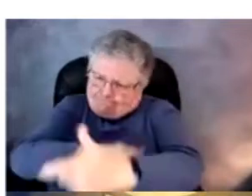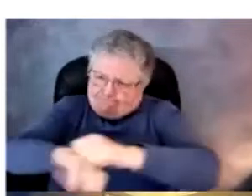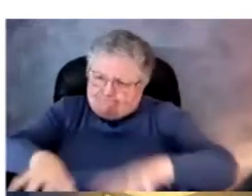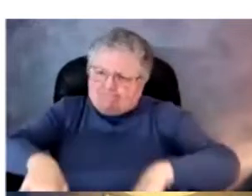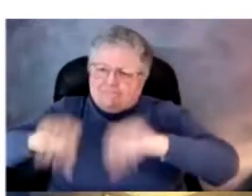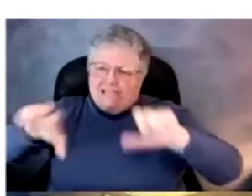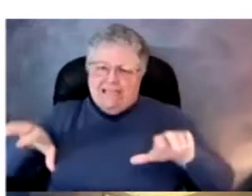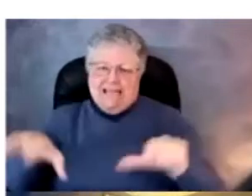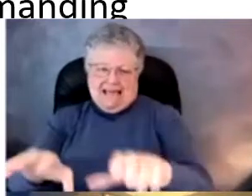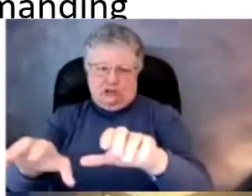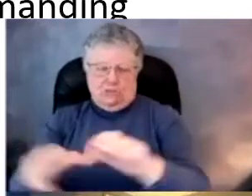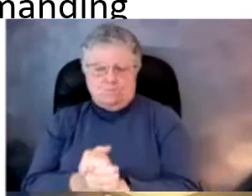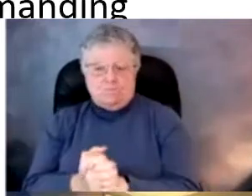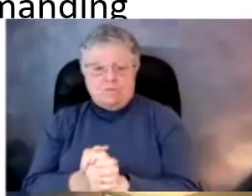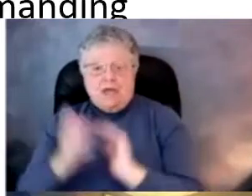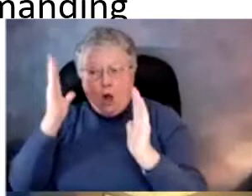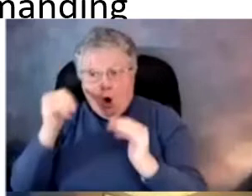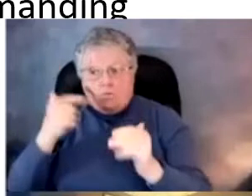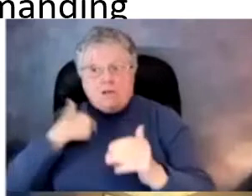provide you with, if I can change my slide,